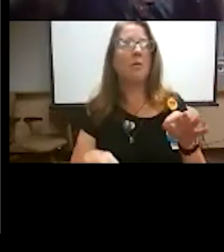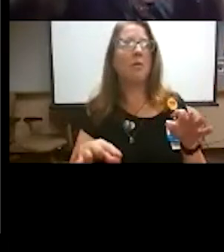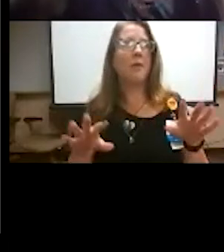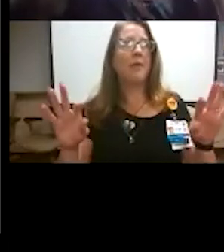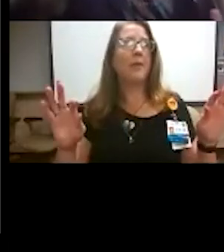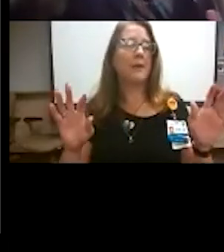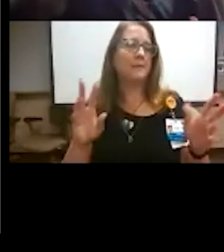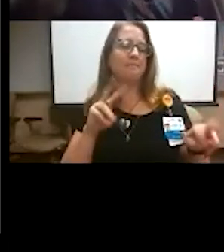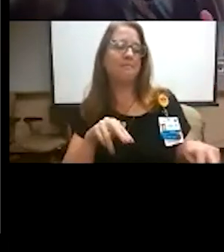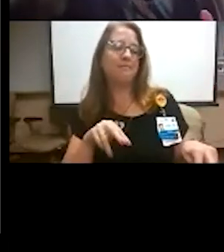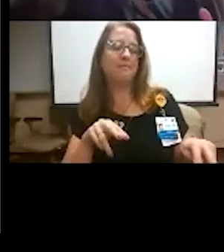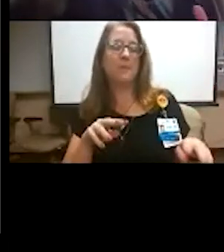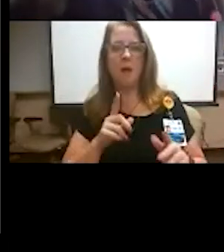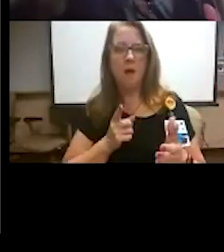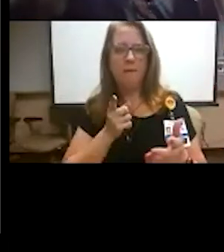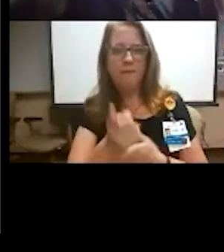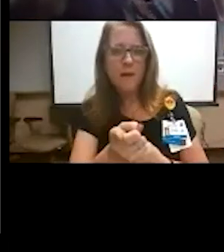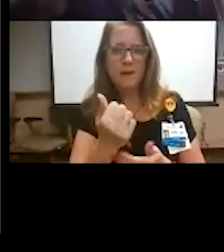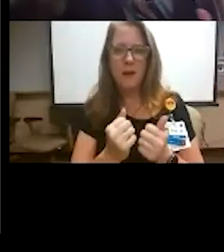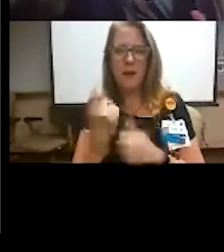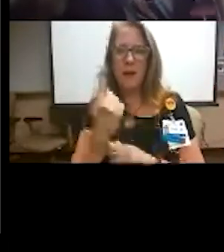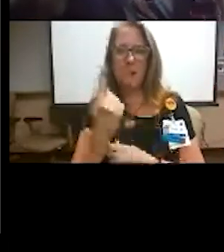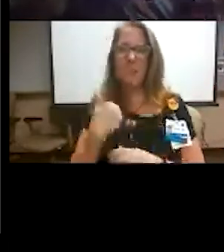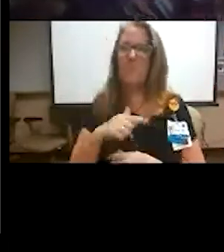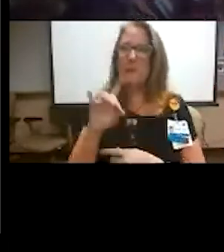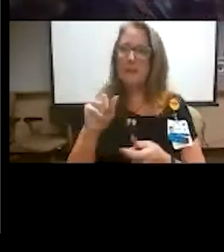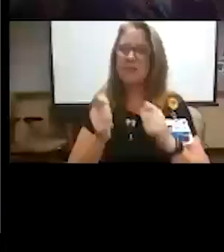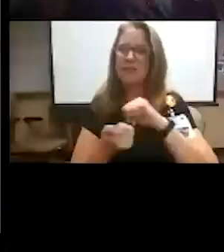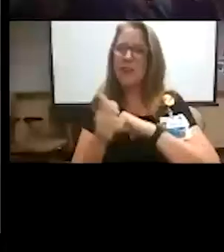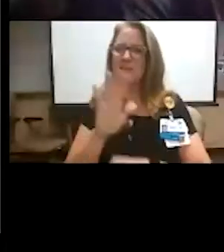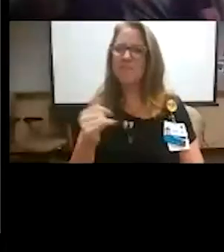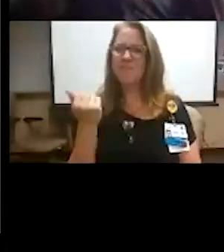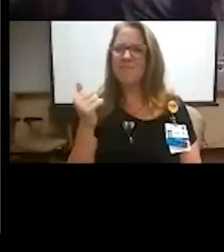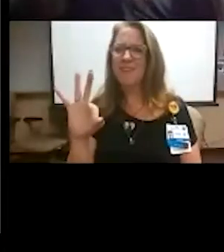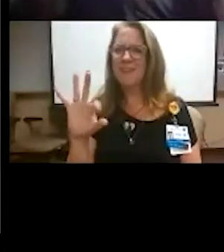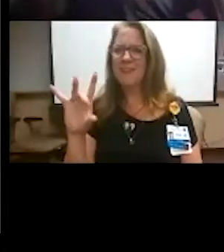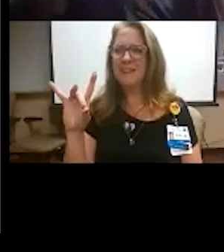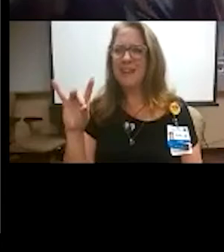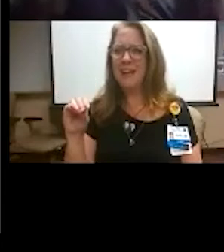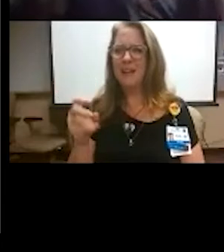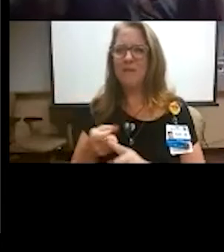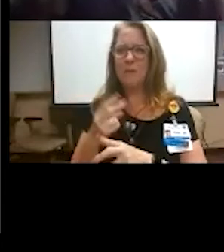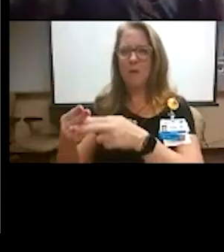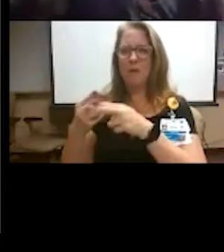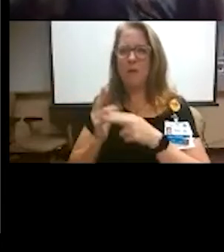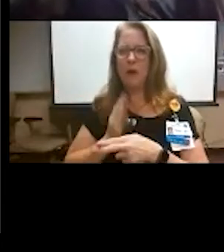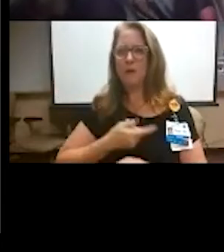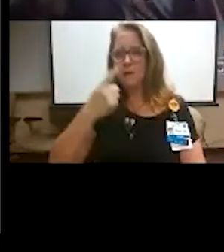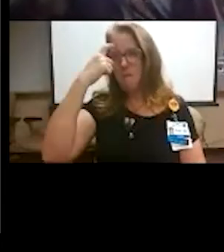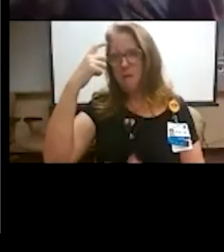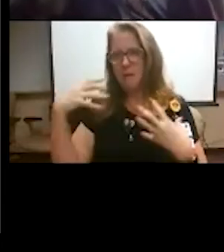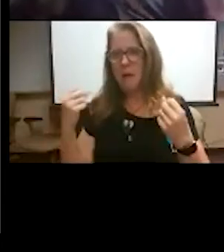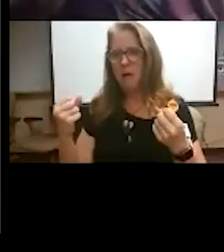to offend anybody, but we changed around 1980 from calling ourselves mental health